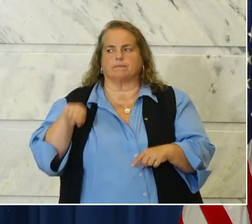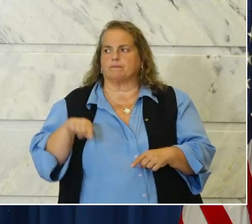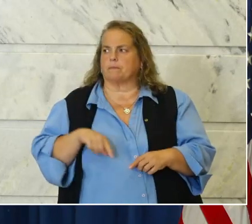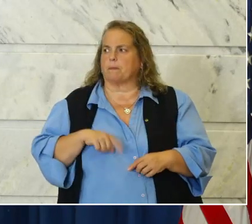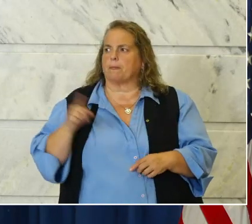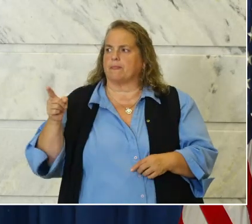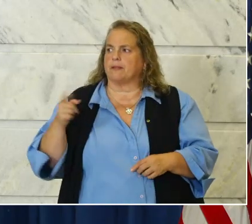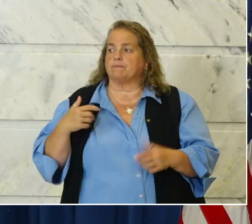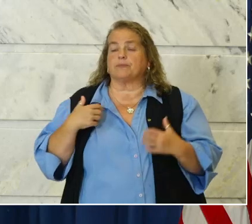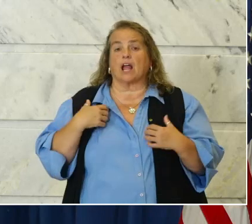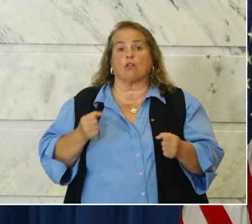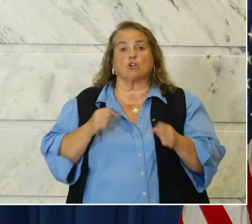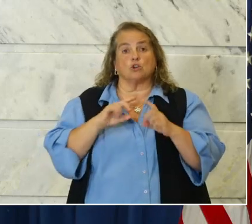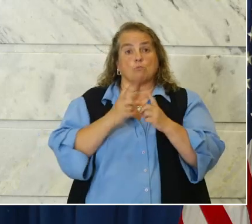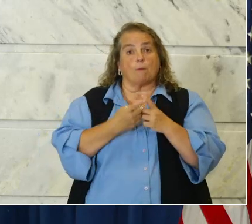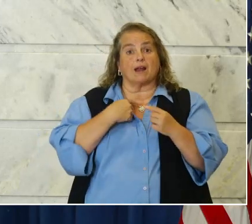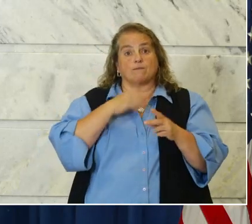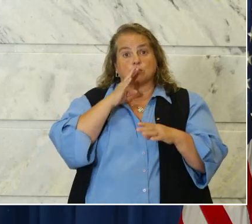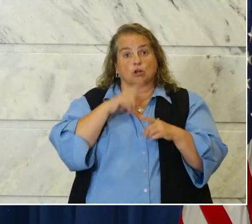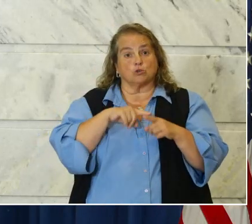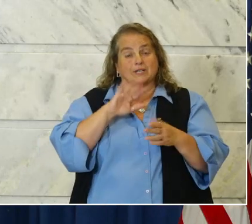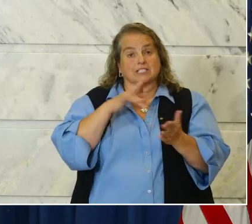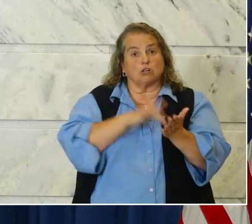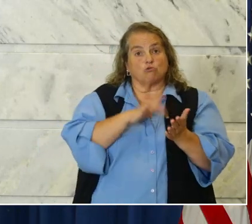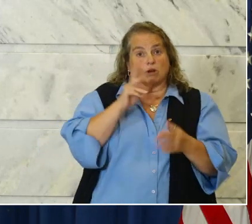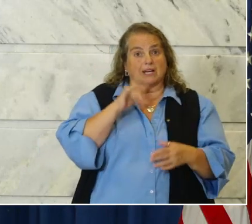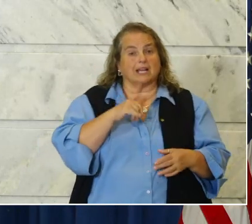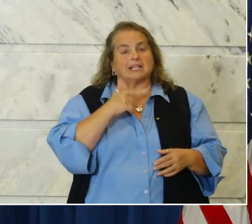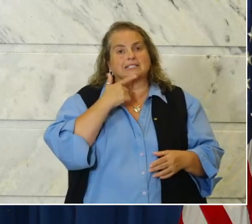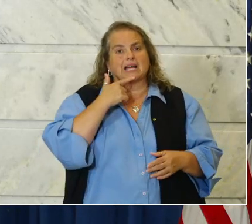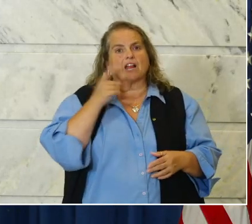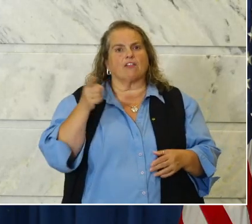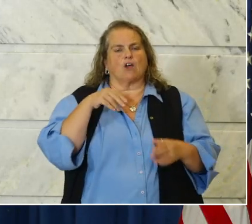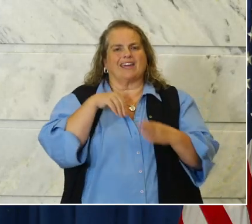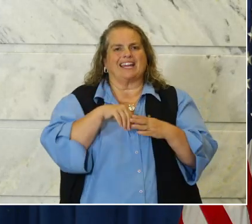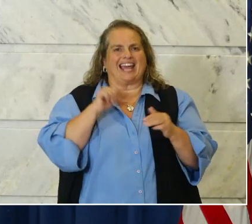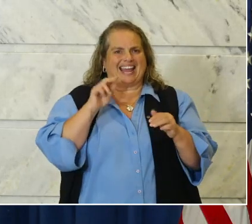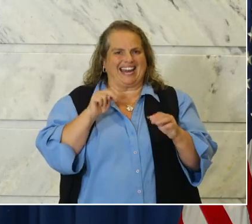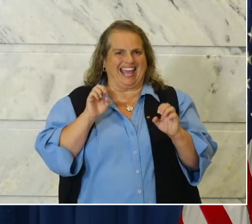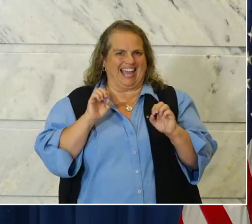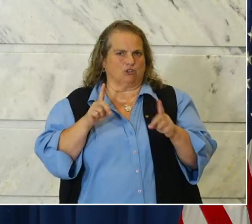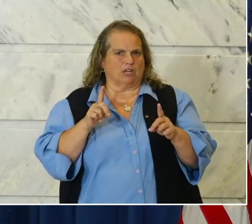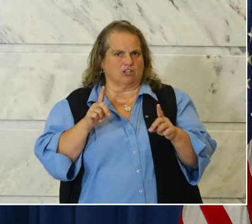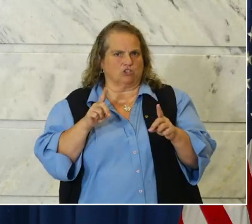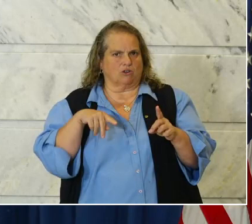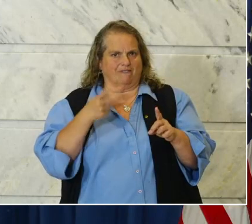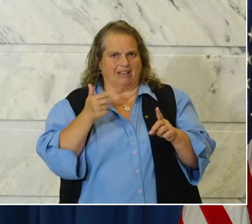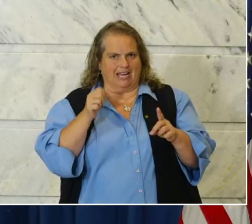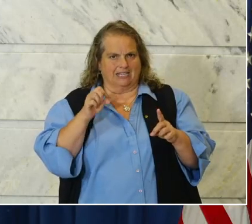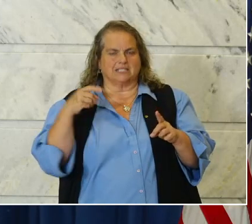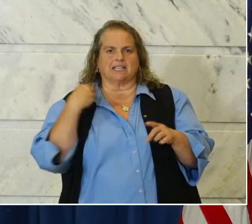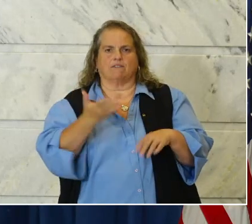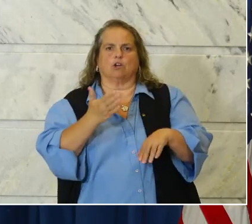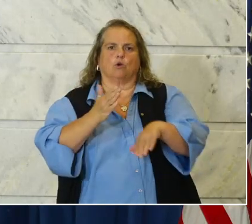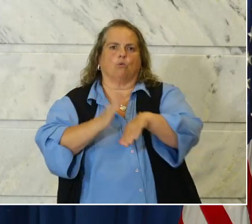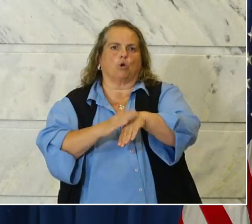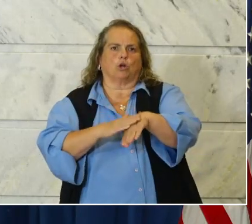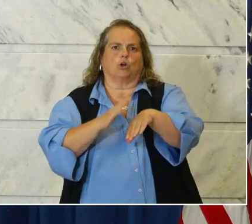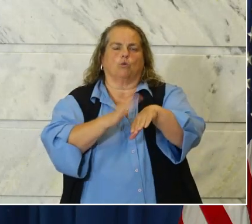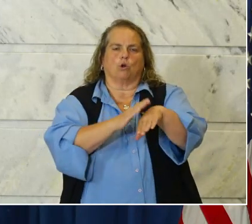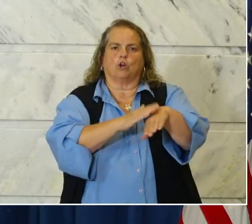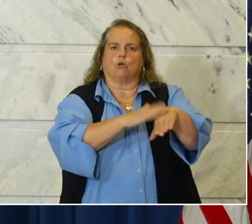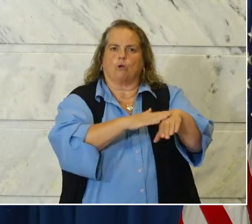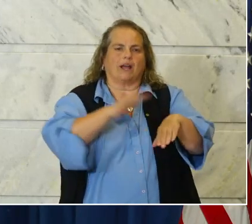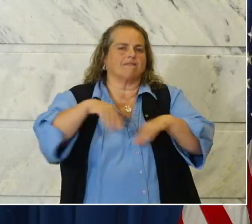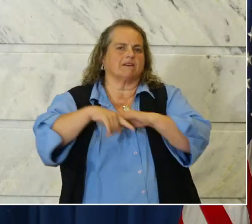health departments in the central Kentucky area say they're in an educational phase, so they're giving out a lot of warnings and then fines